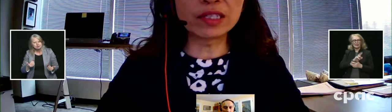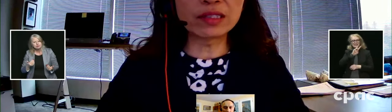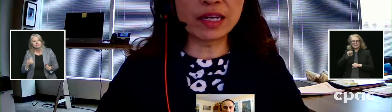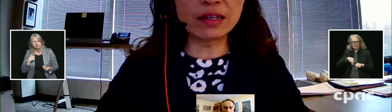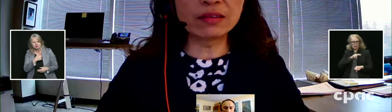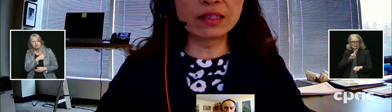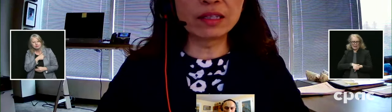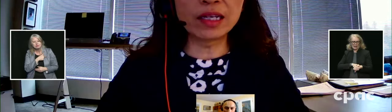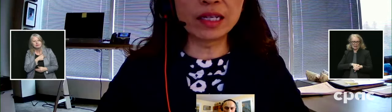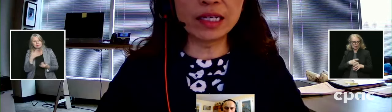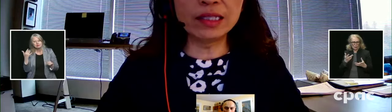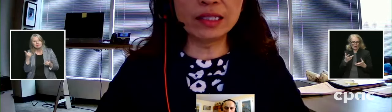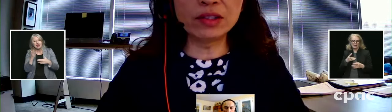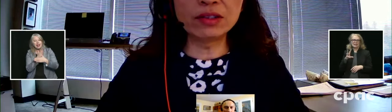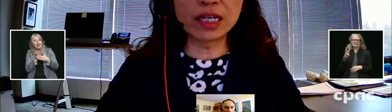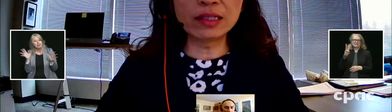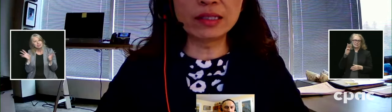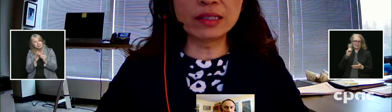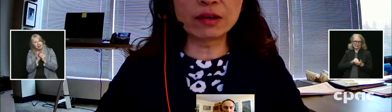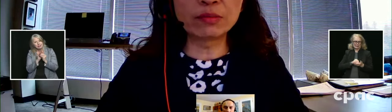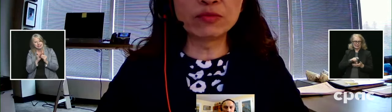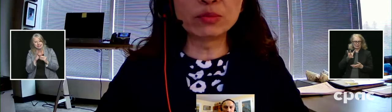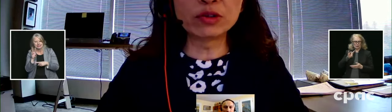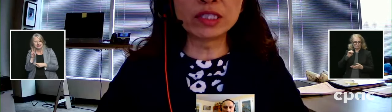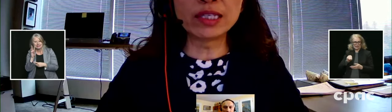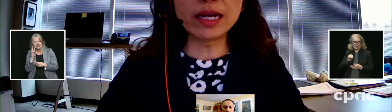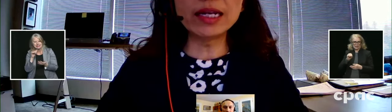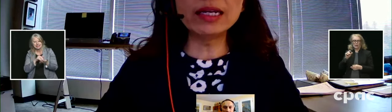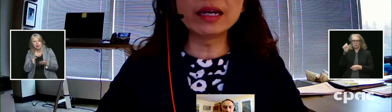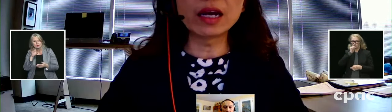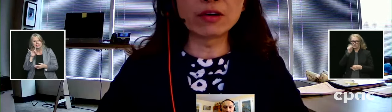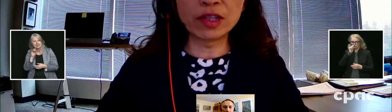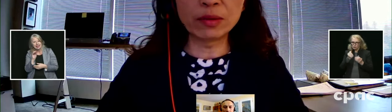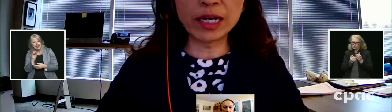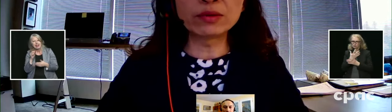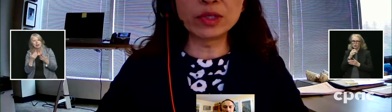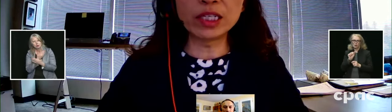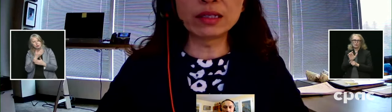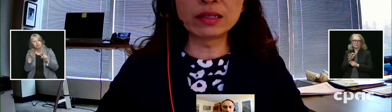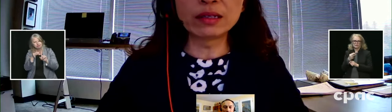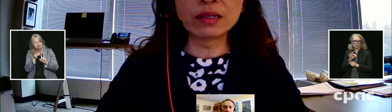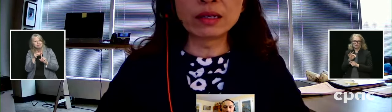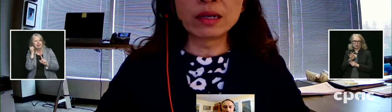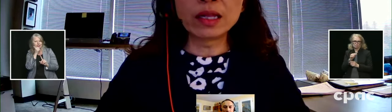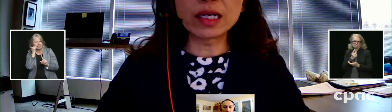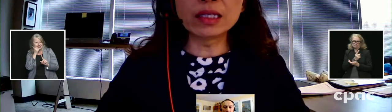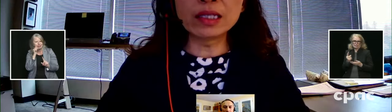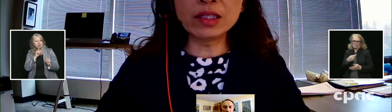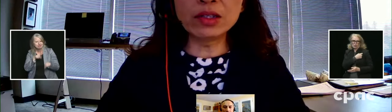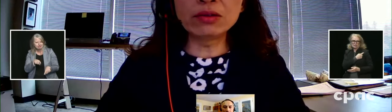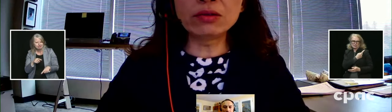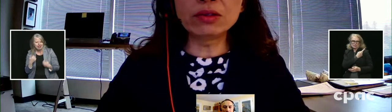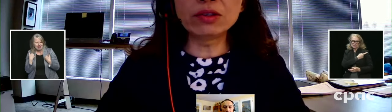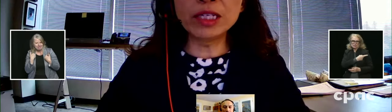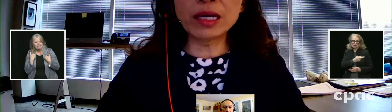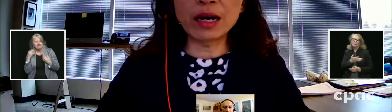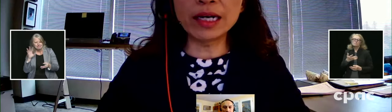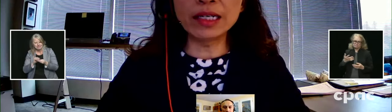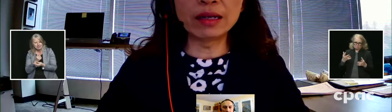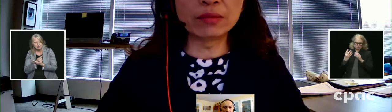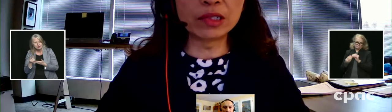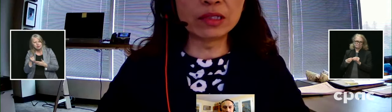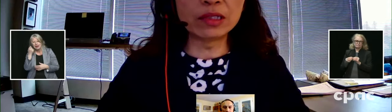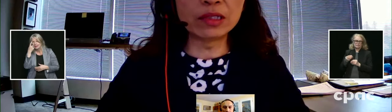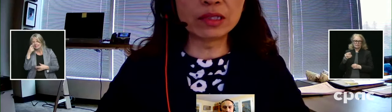of 6,080 new cases have been reported daily over the past week. There continue to be